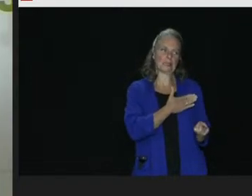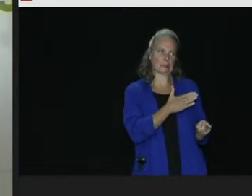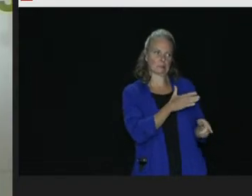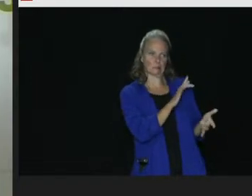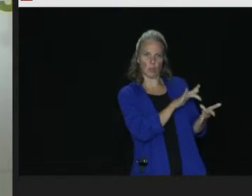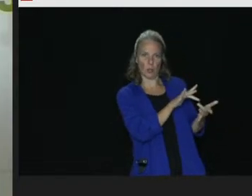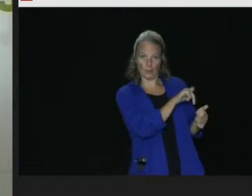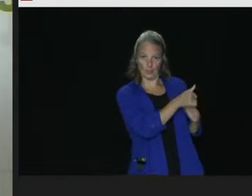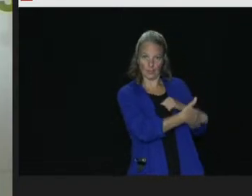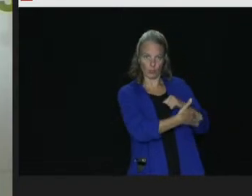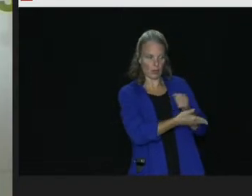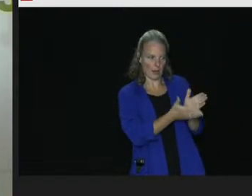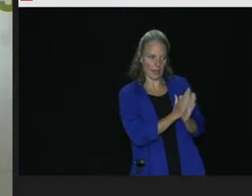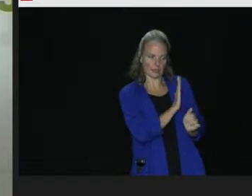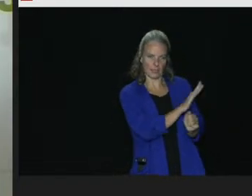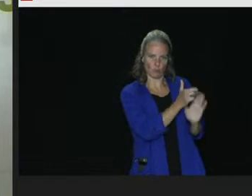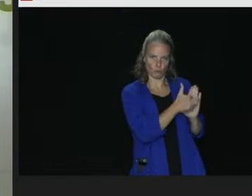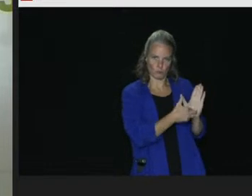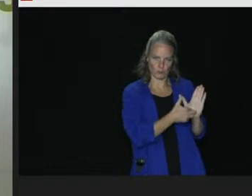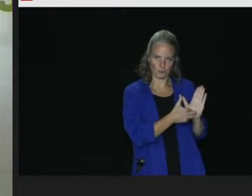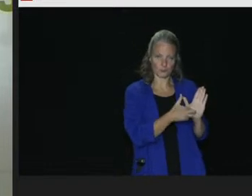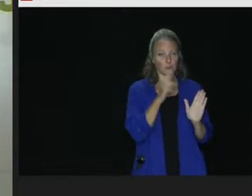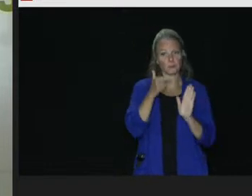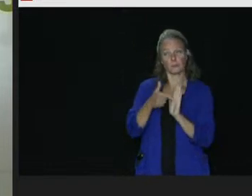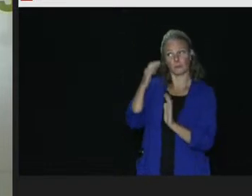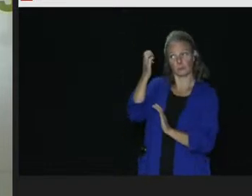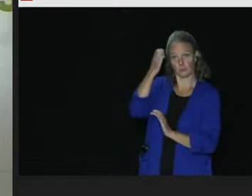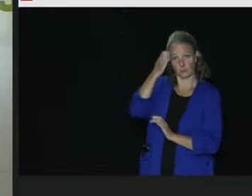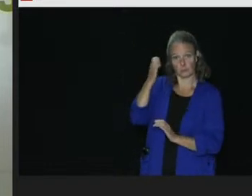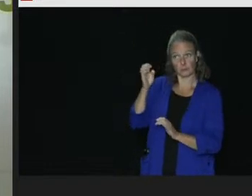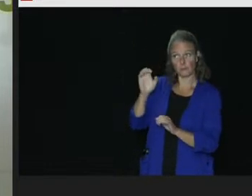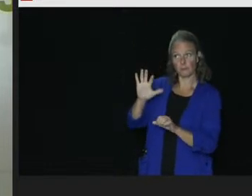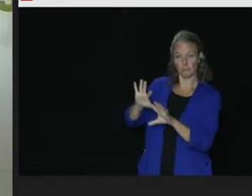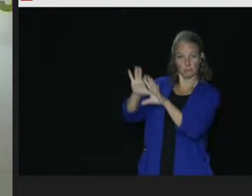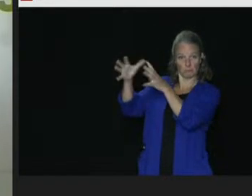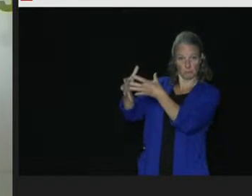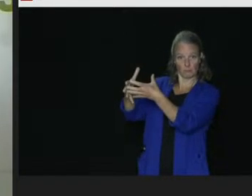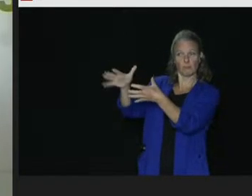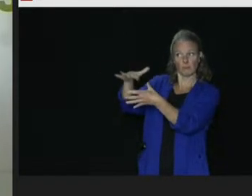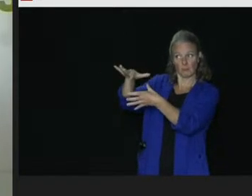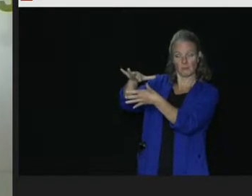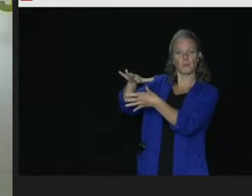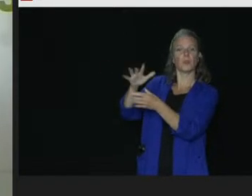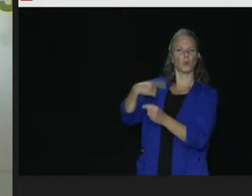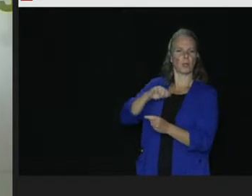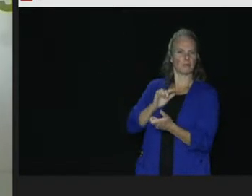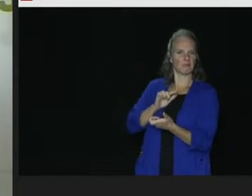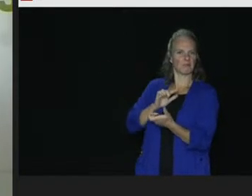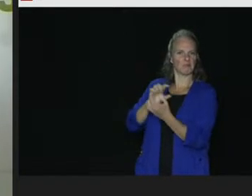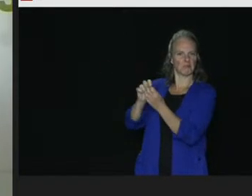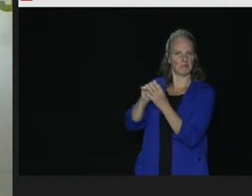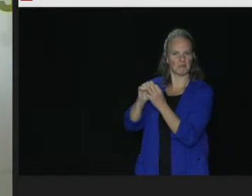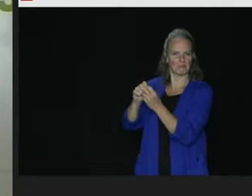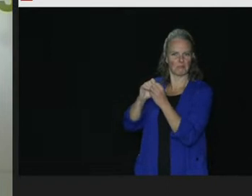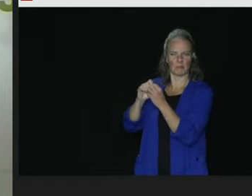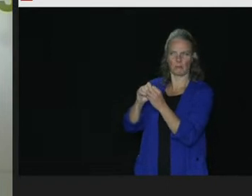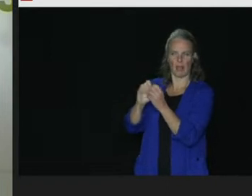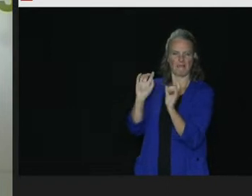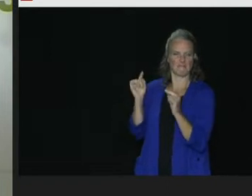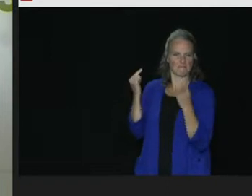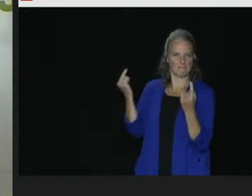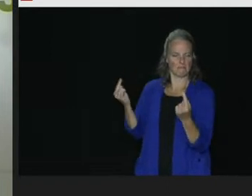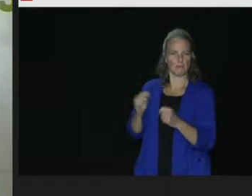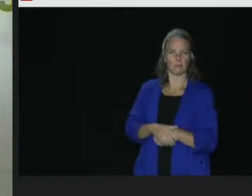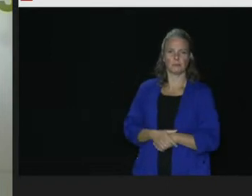options. With European countries, we've been having a lot of discussions, mainly with the